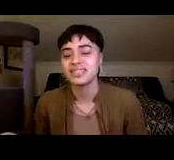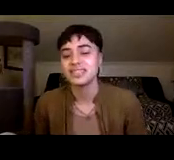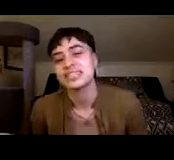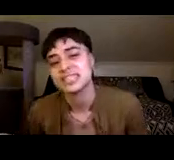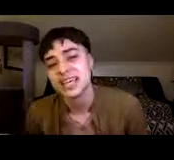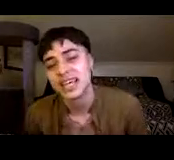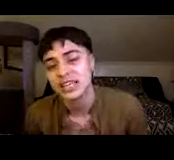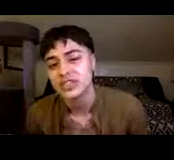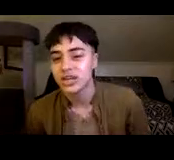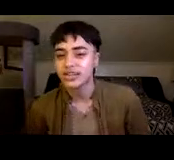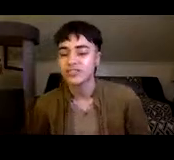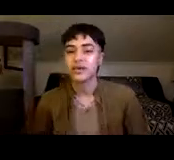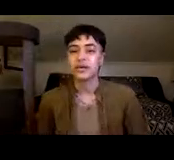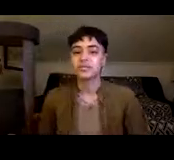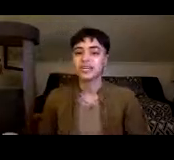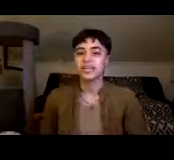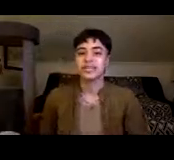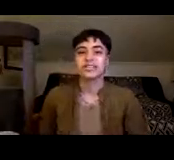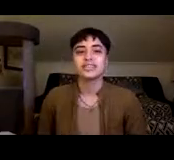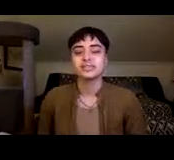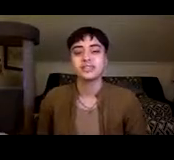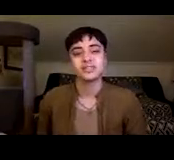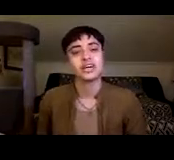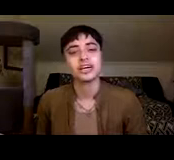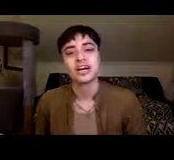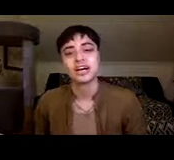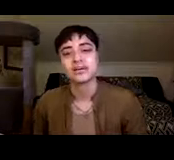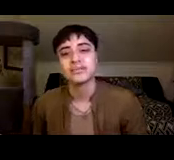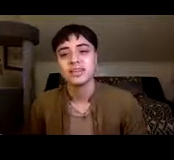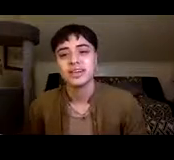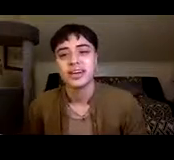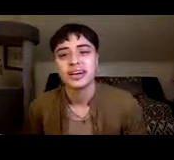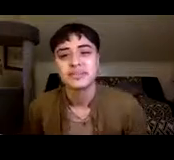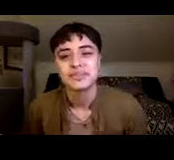This is a shot of my website, leafsilver.com.